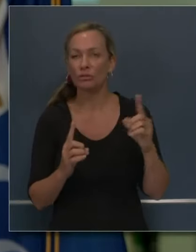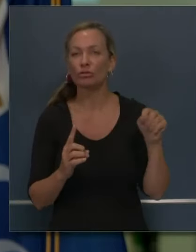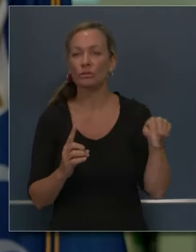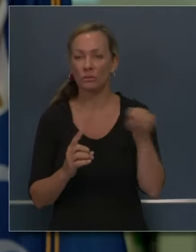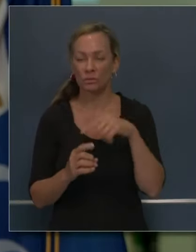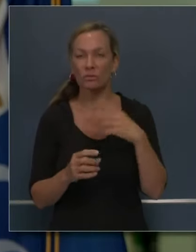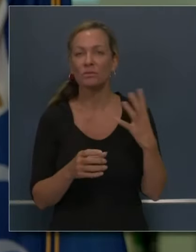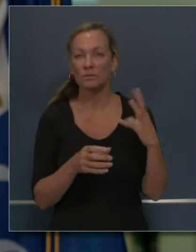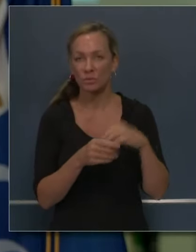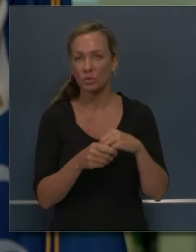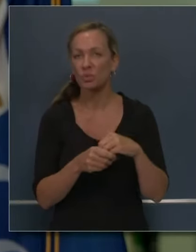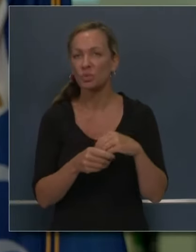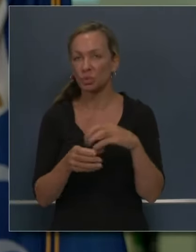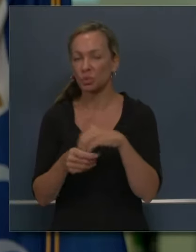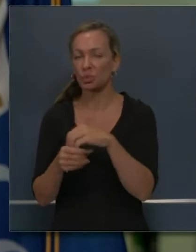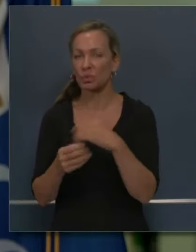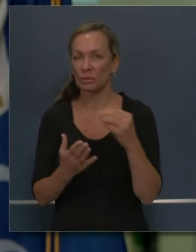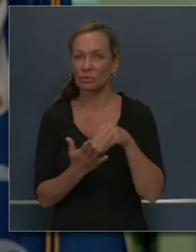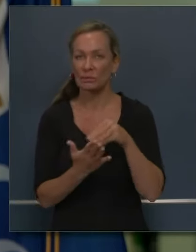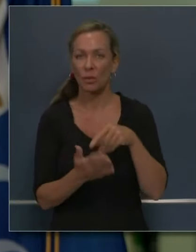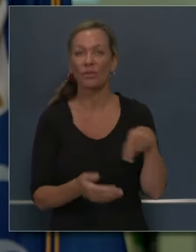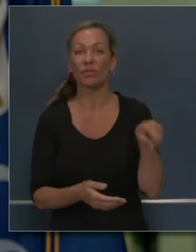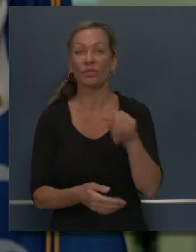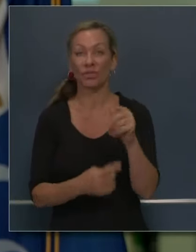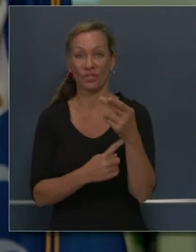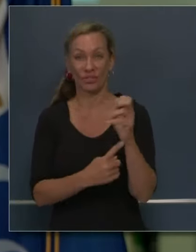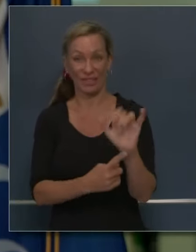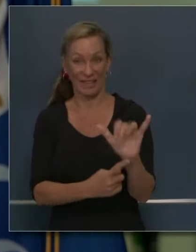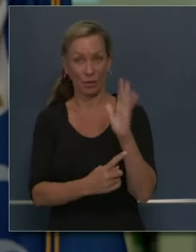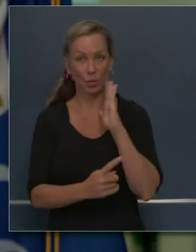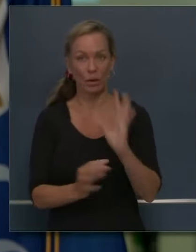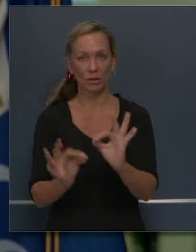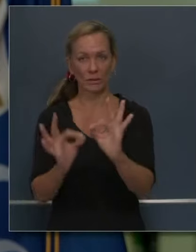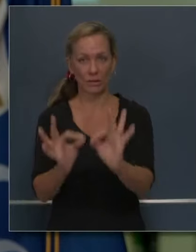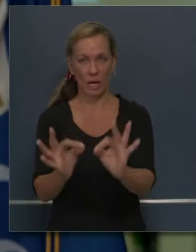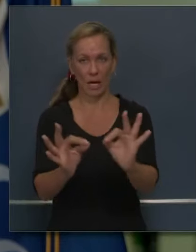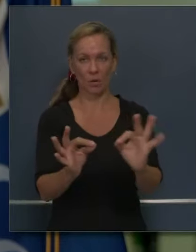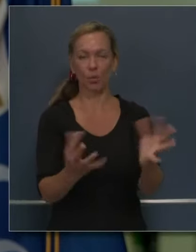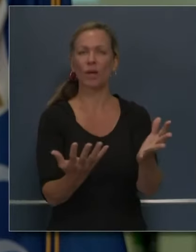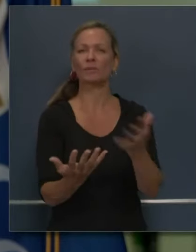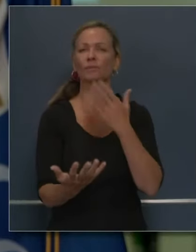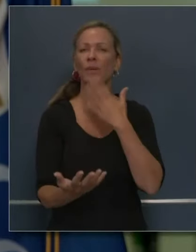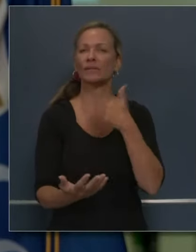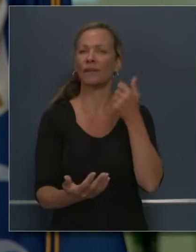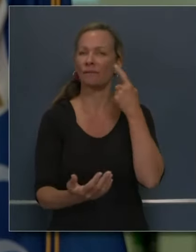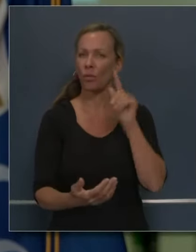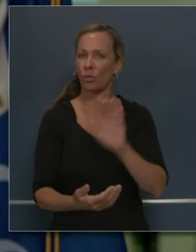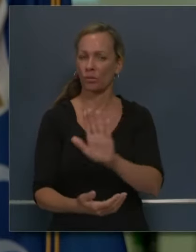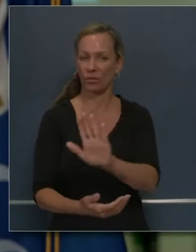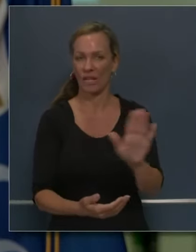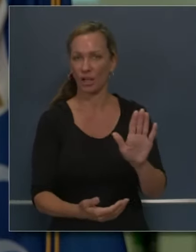that determination of what's in their best interest. Brody Levesque, Los Angeles Blade.